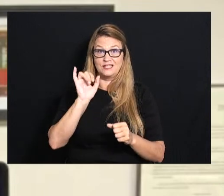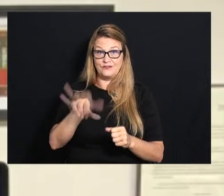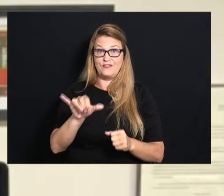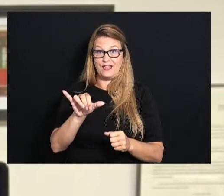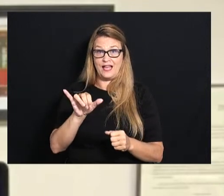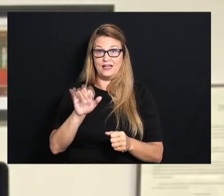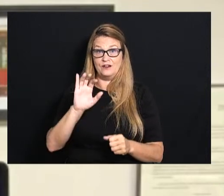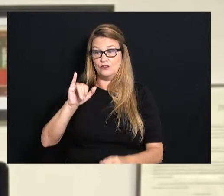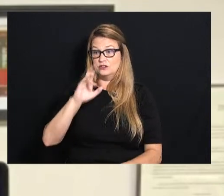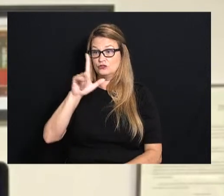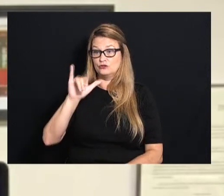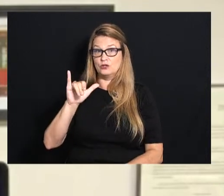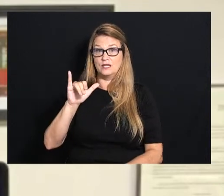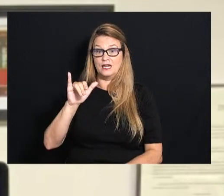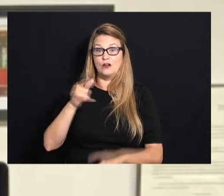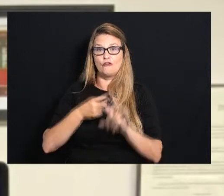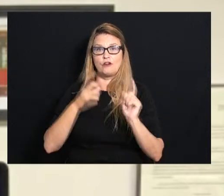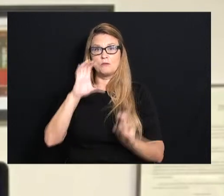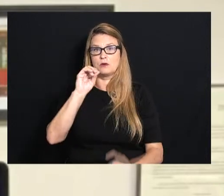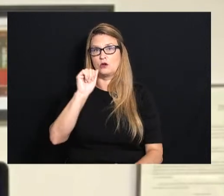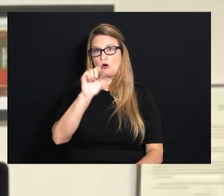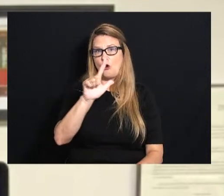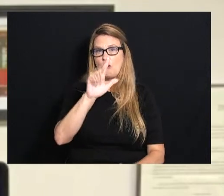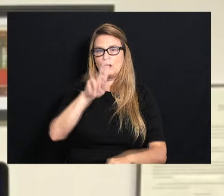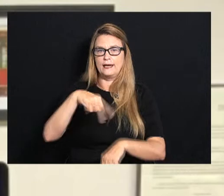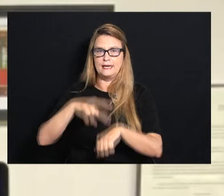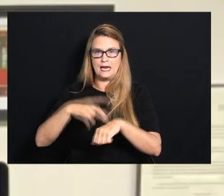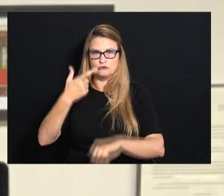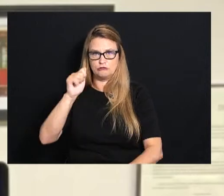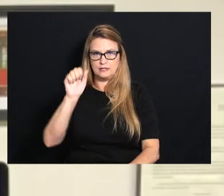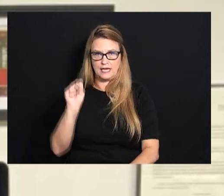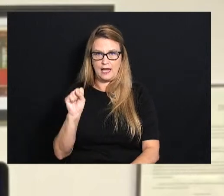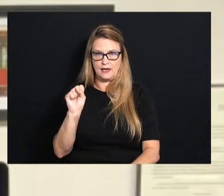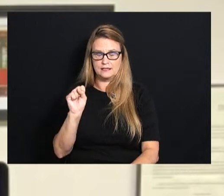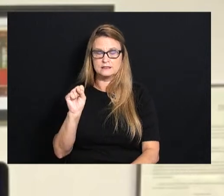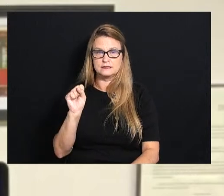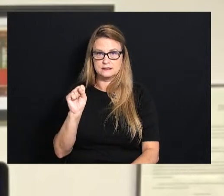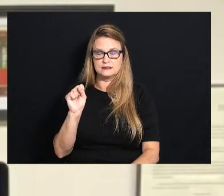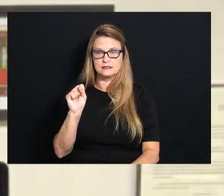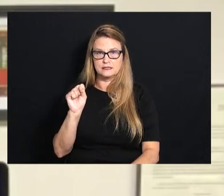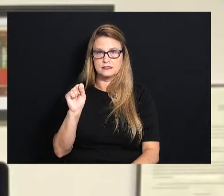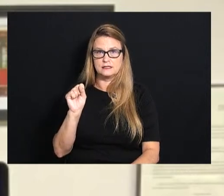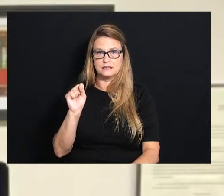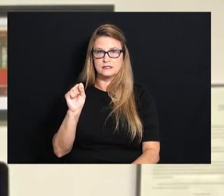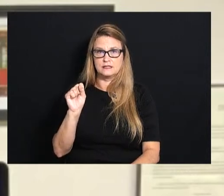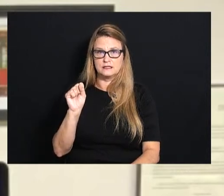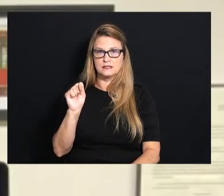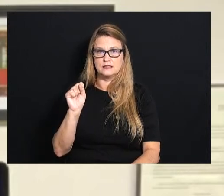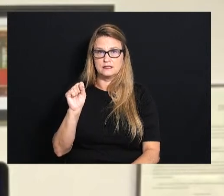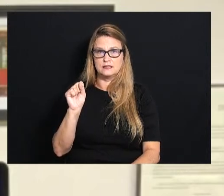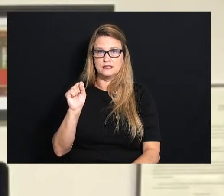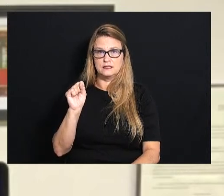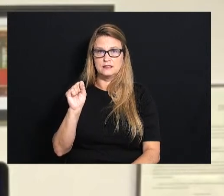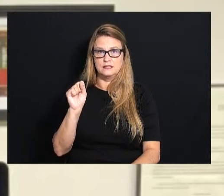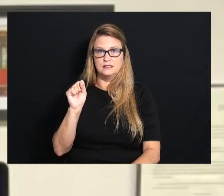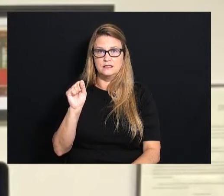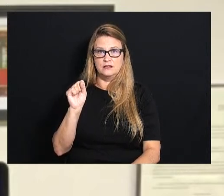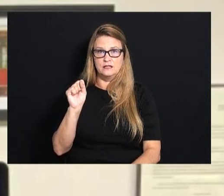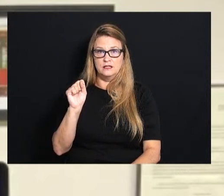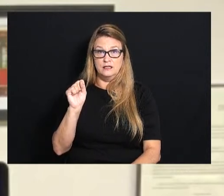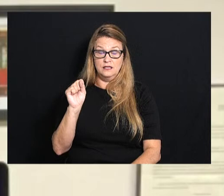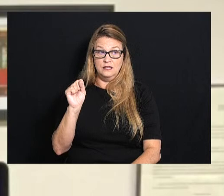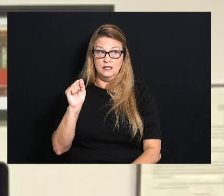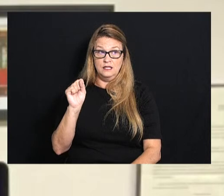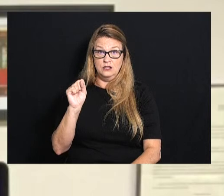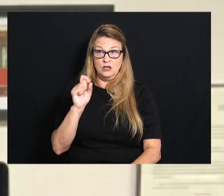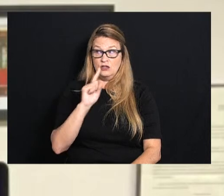was generated by coal and natural gas severance taxes. Both the prices of coal and natural gas are very high